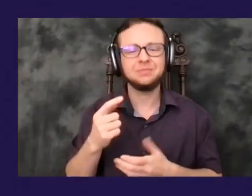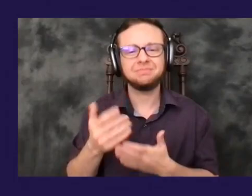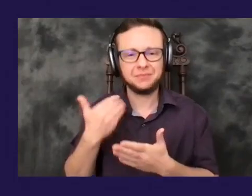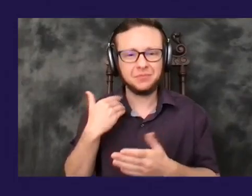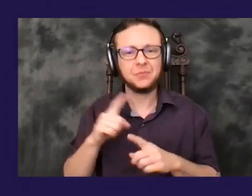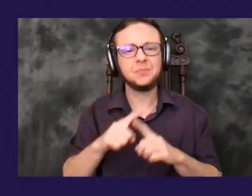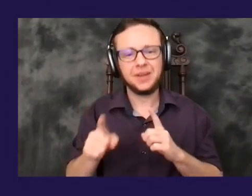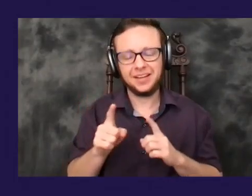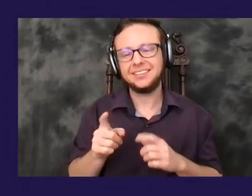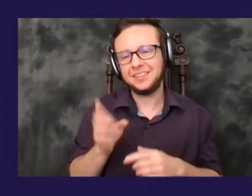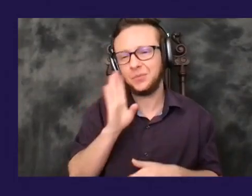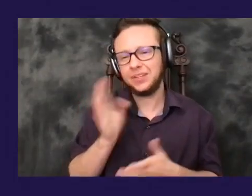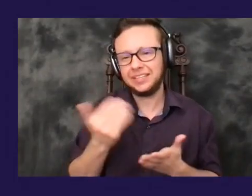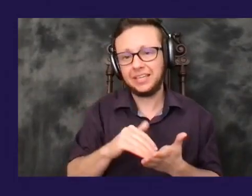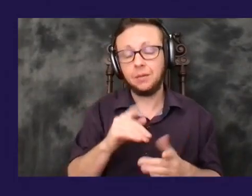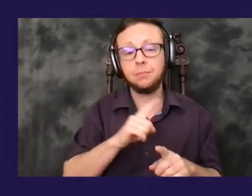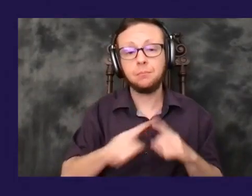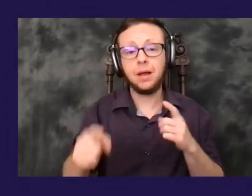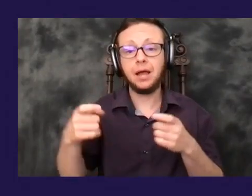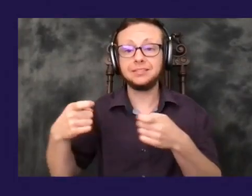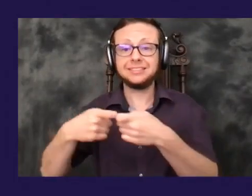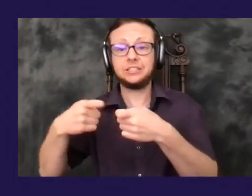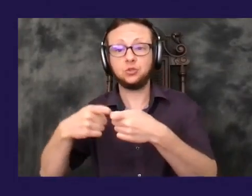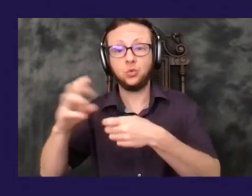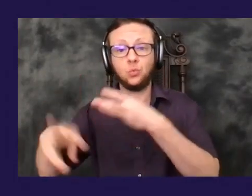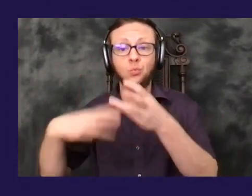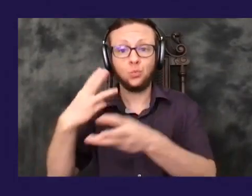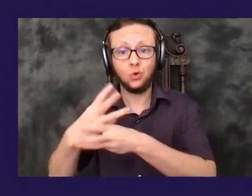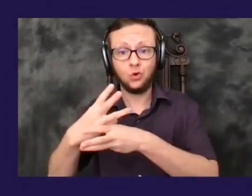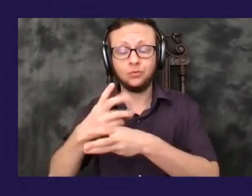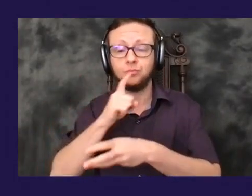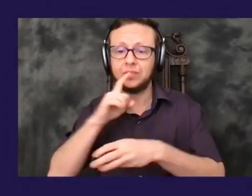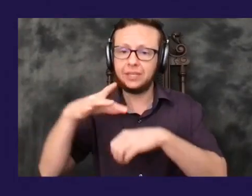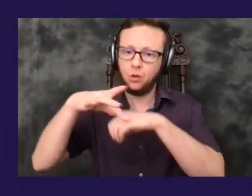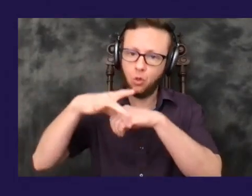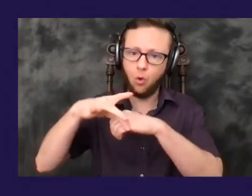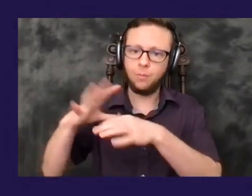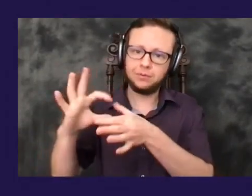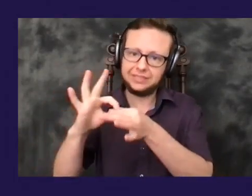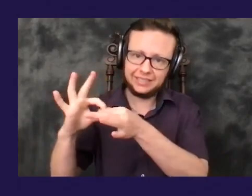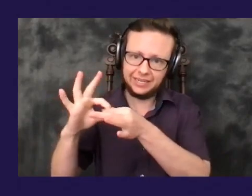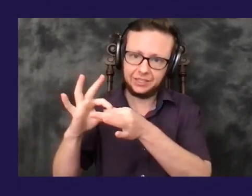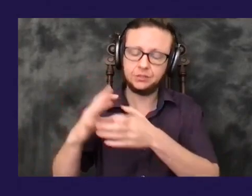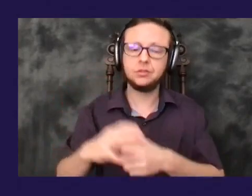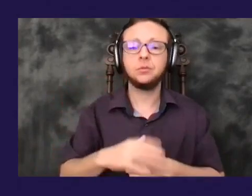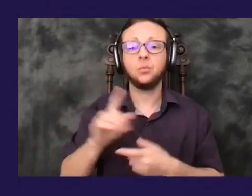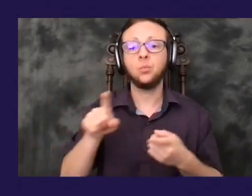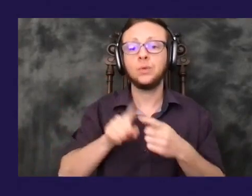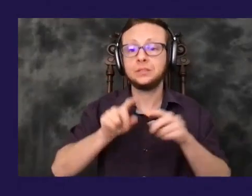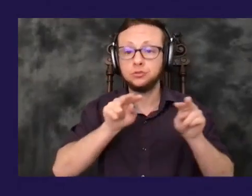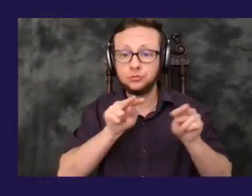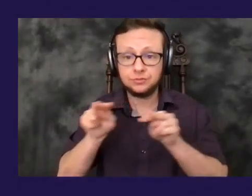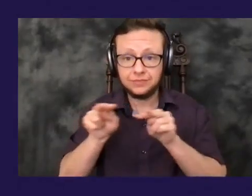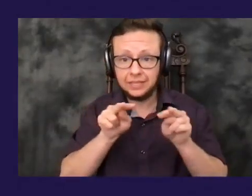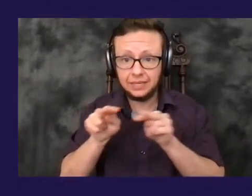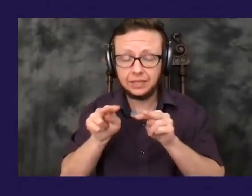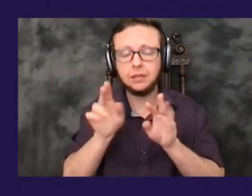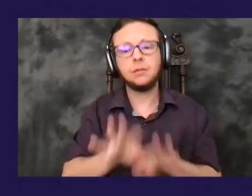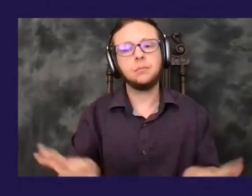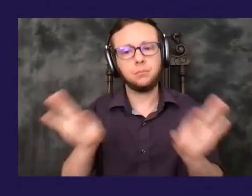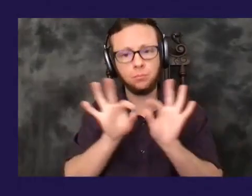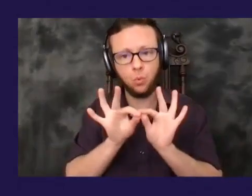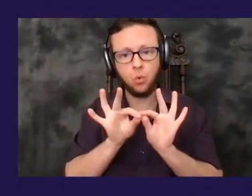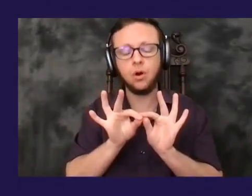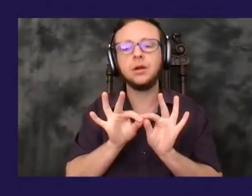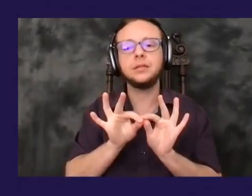again. Our digital world is globally connected. When conducting surveillance, it is important to reflect the languages